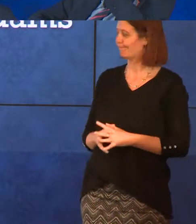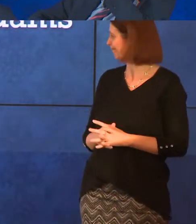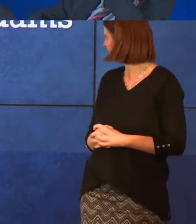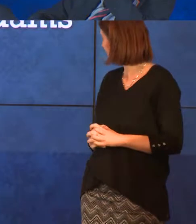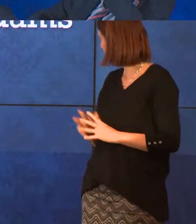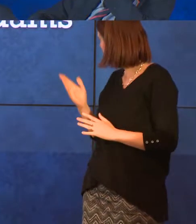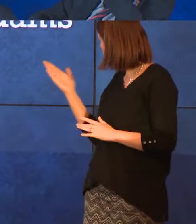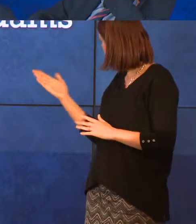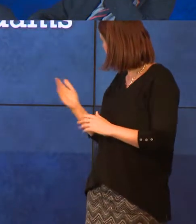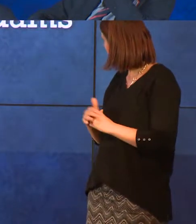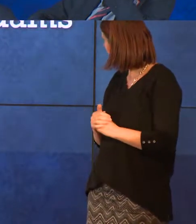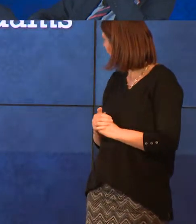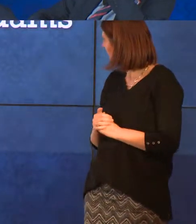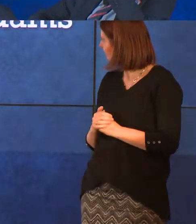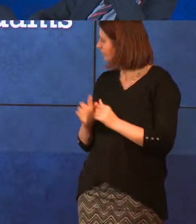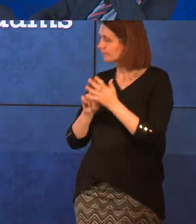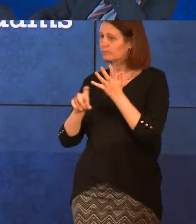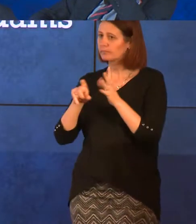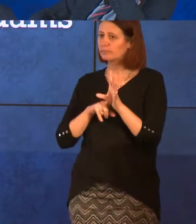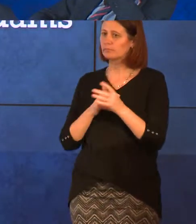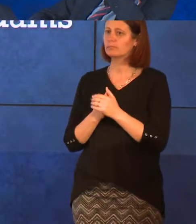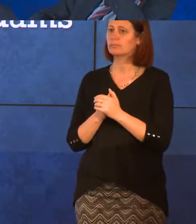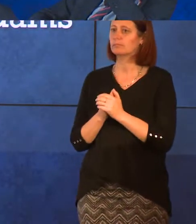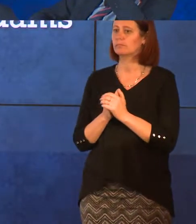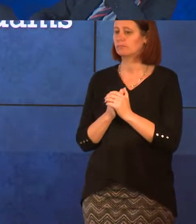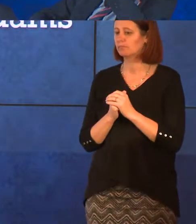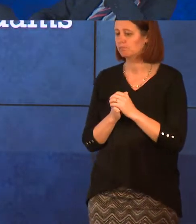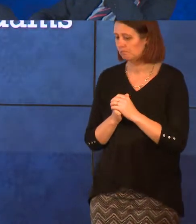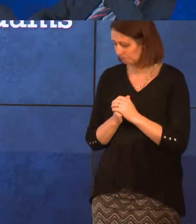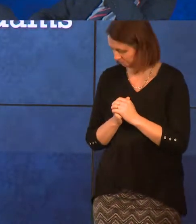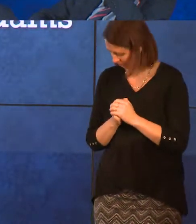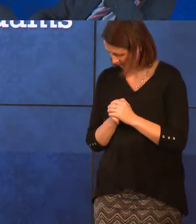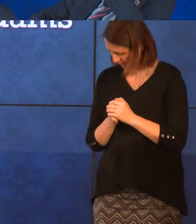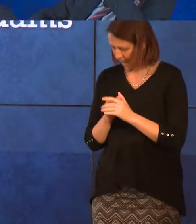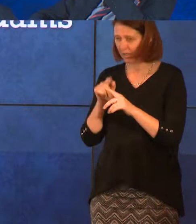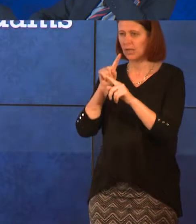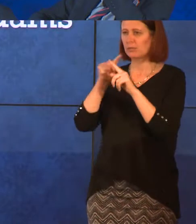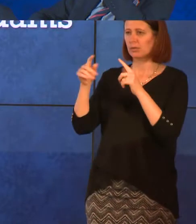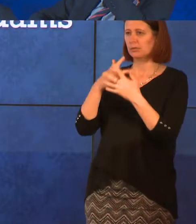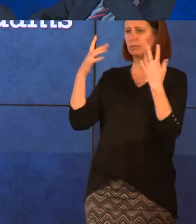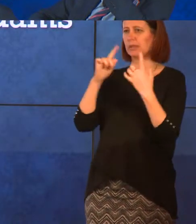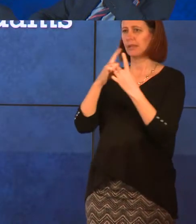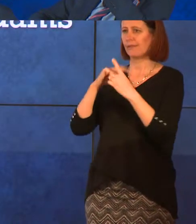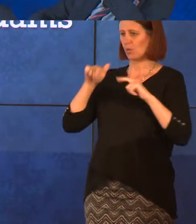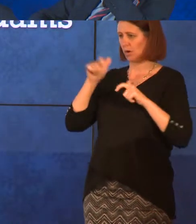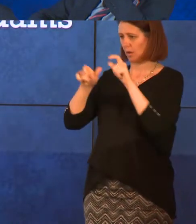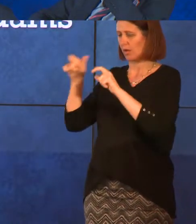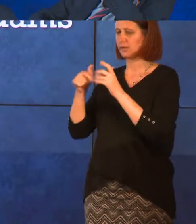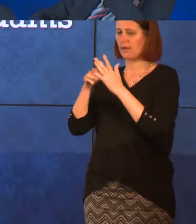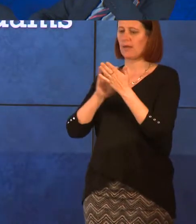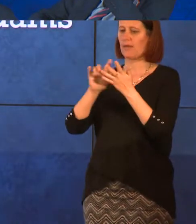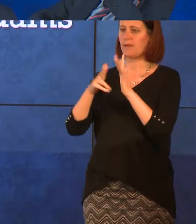my friend? So I think probably the most significant thing that we're seeing impacting on our clients is thin